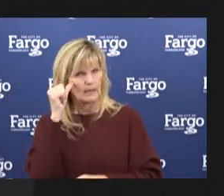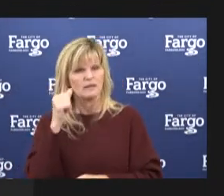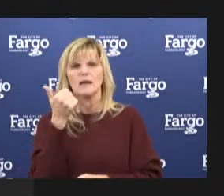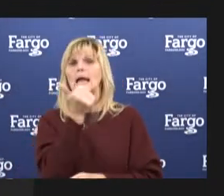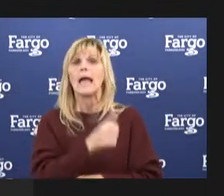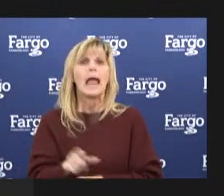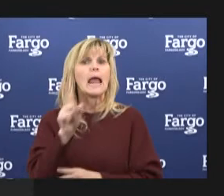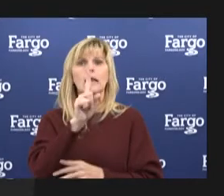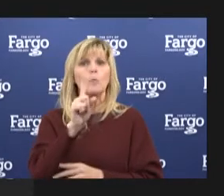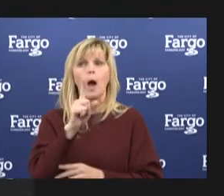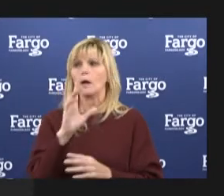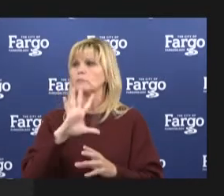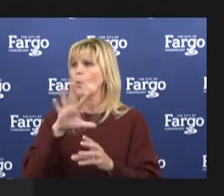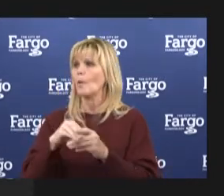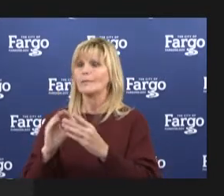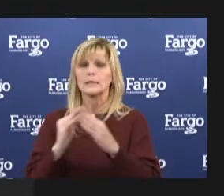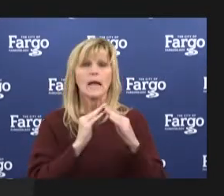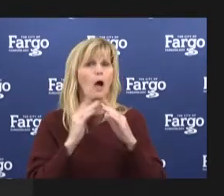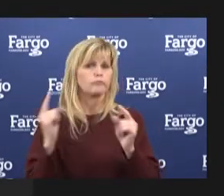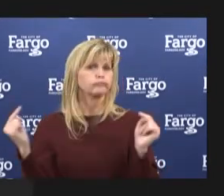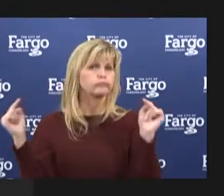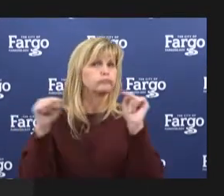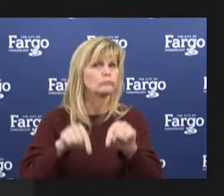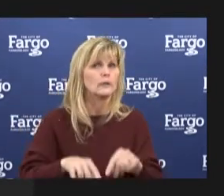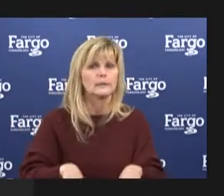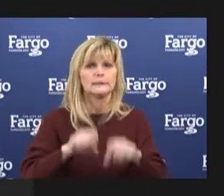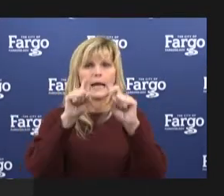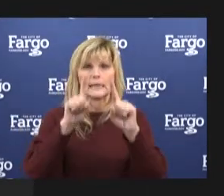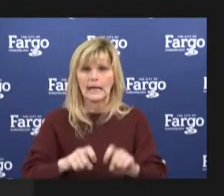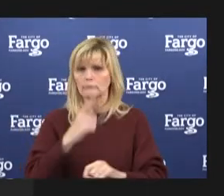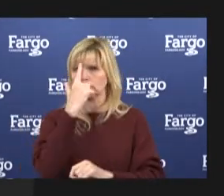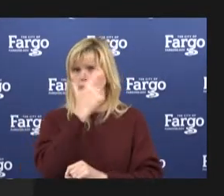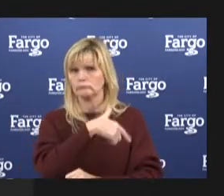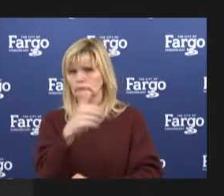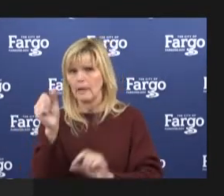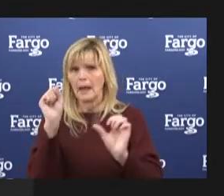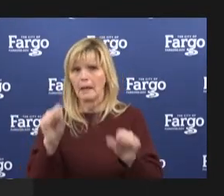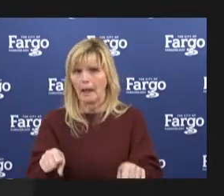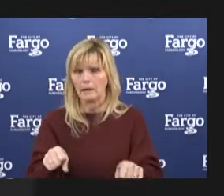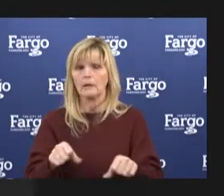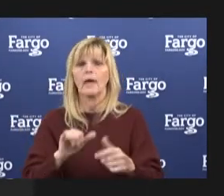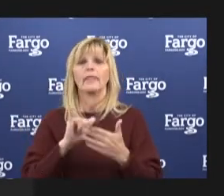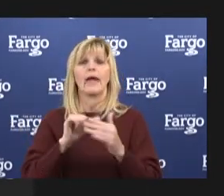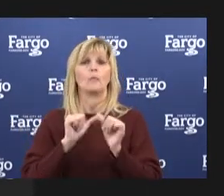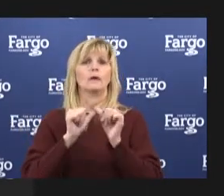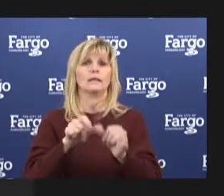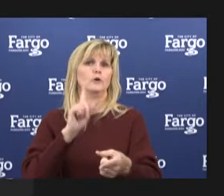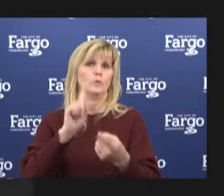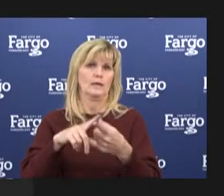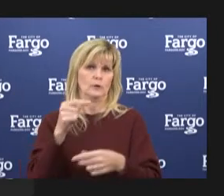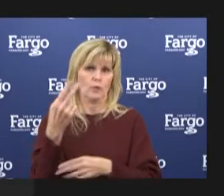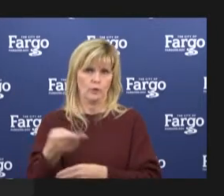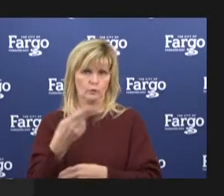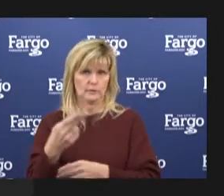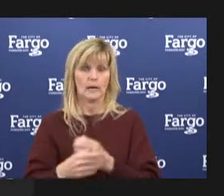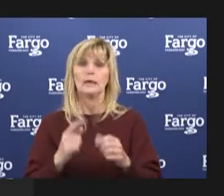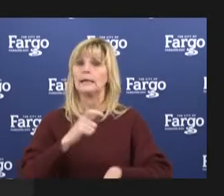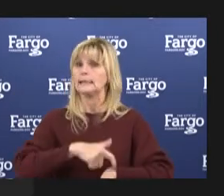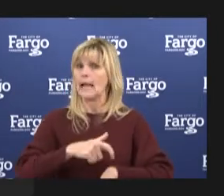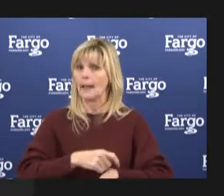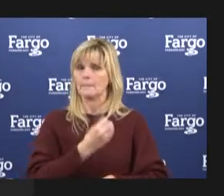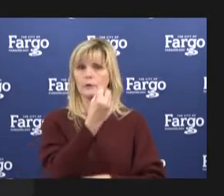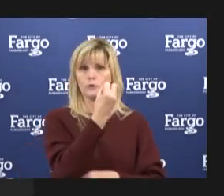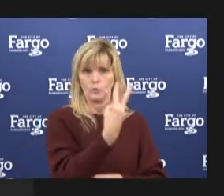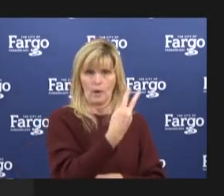anyone in the community that would like to come and be tested, and they will run through Thursday. It's from 12 to